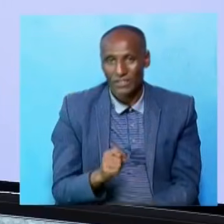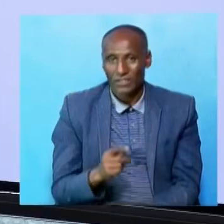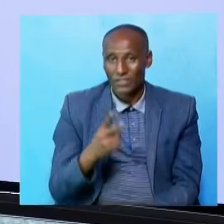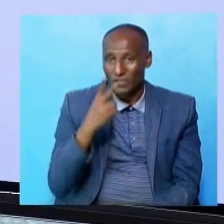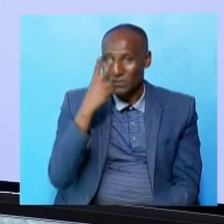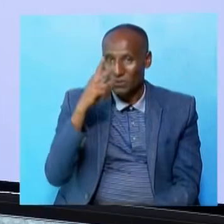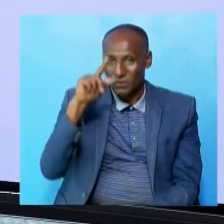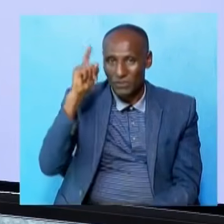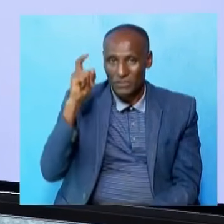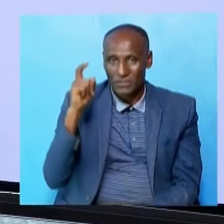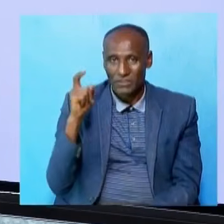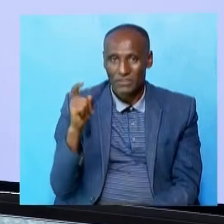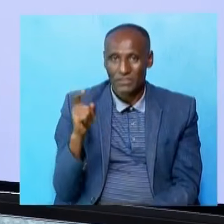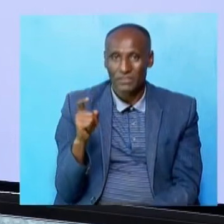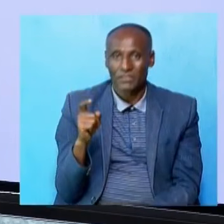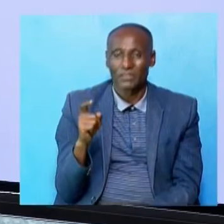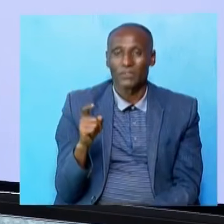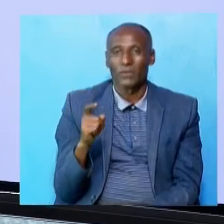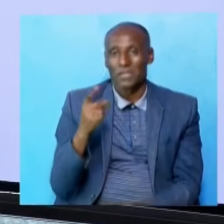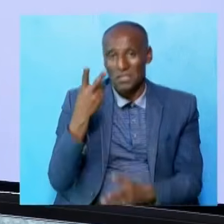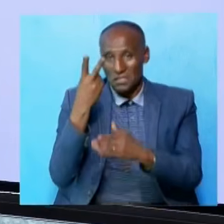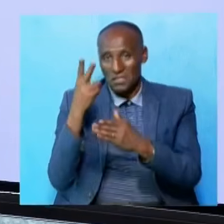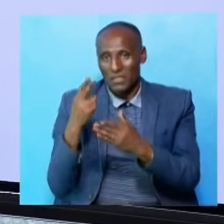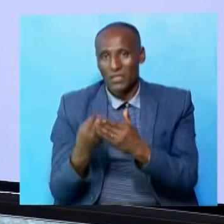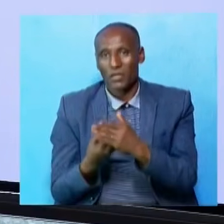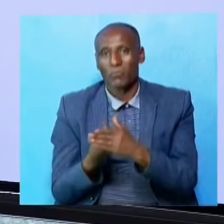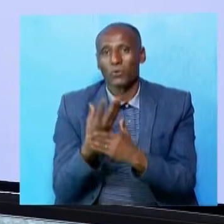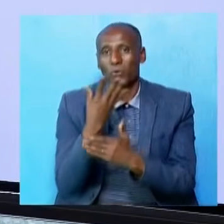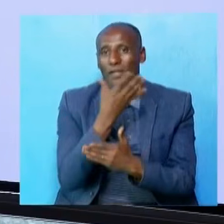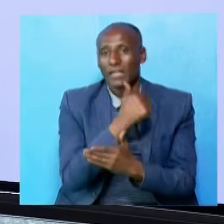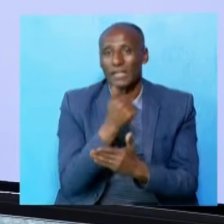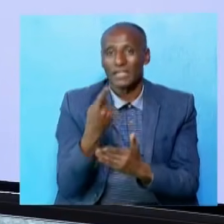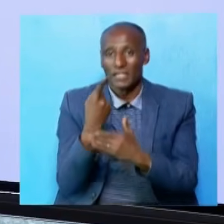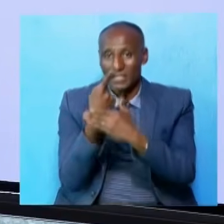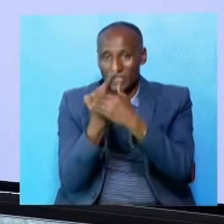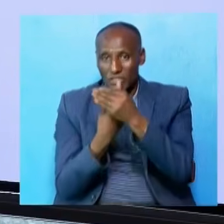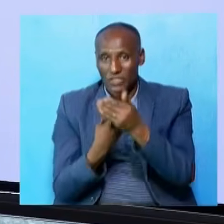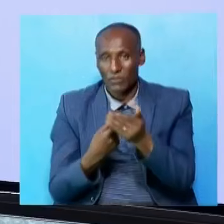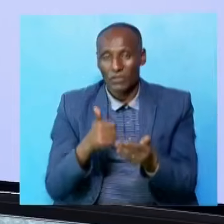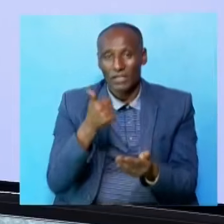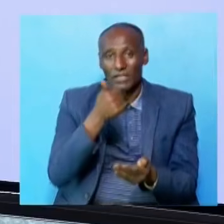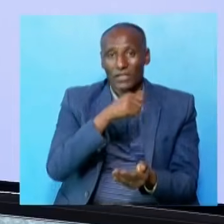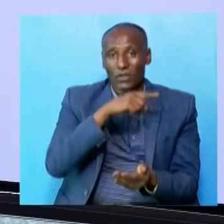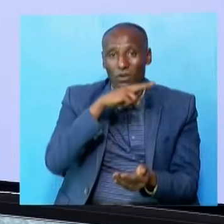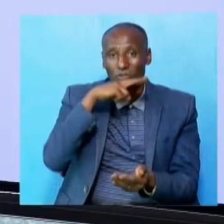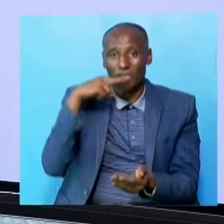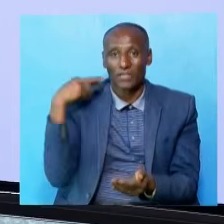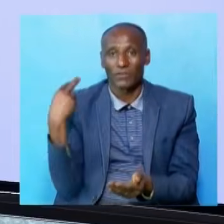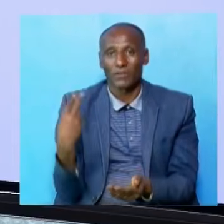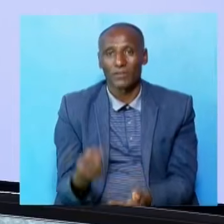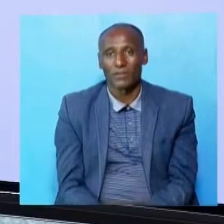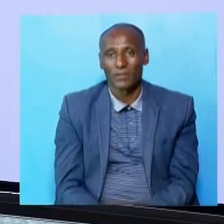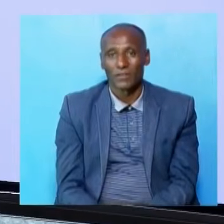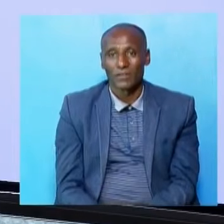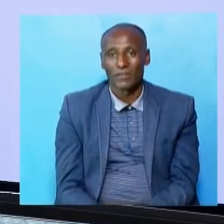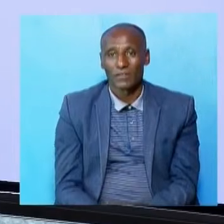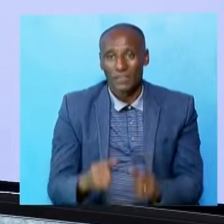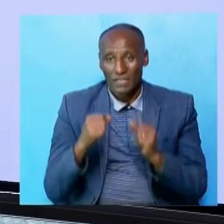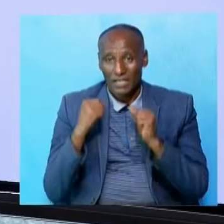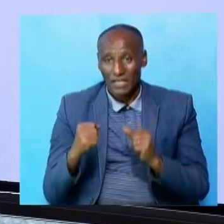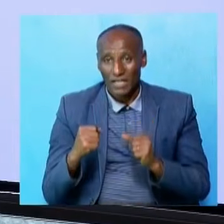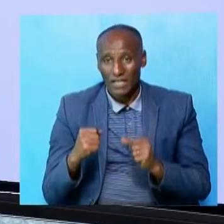the plural auxiliary were and the singular auxiliary was. Can you now bring out the